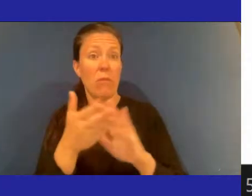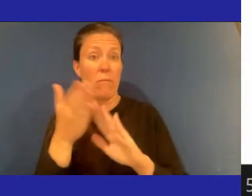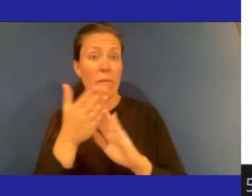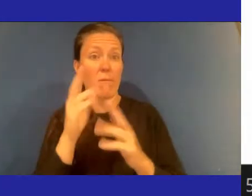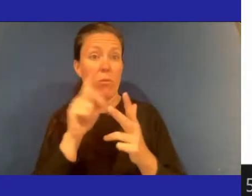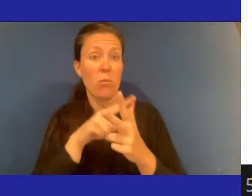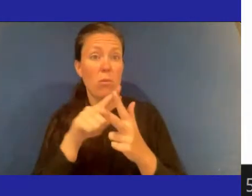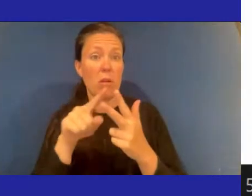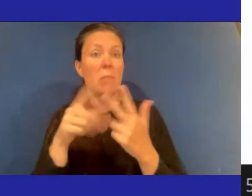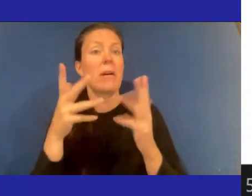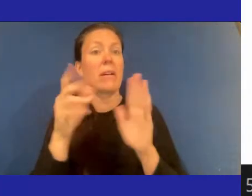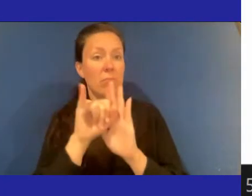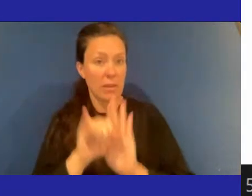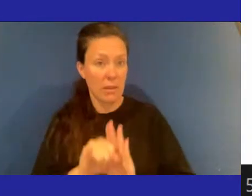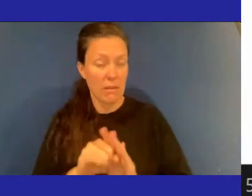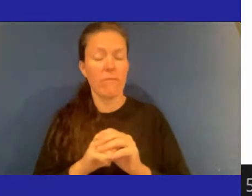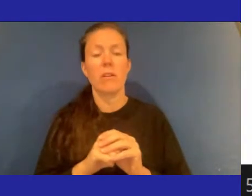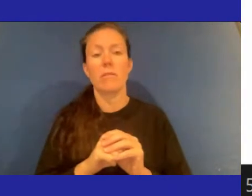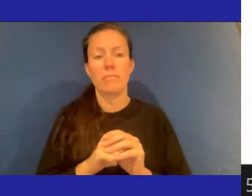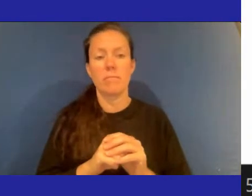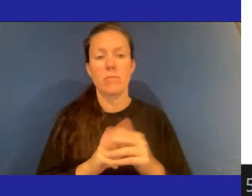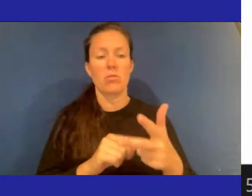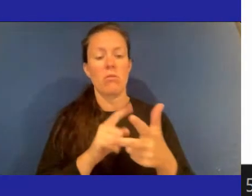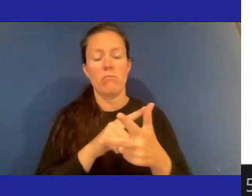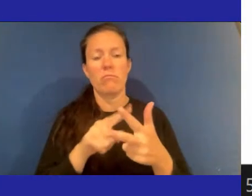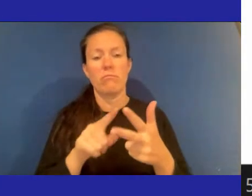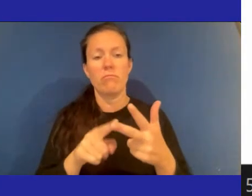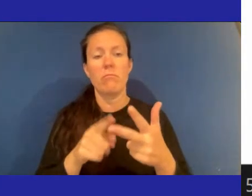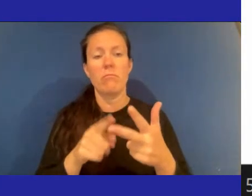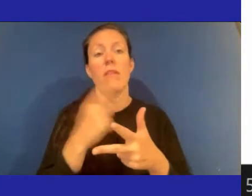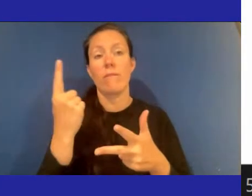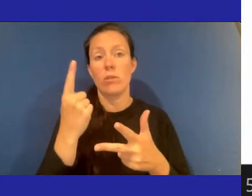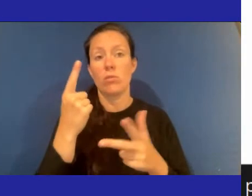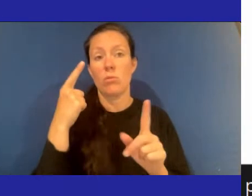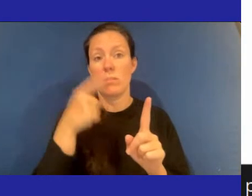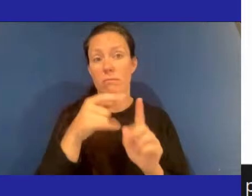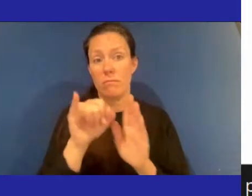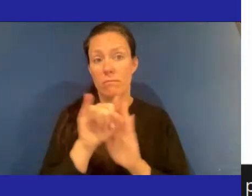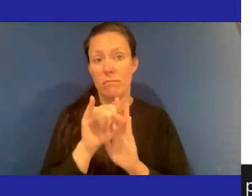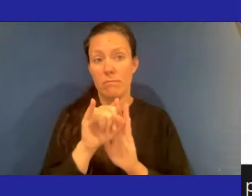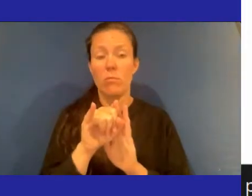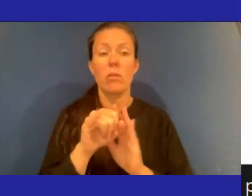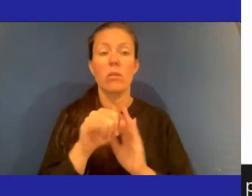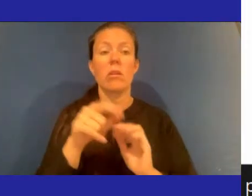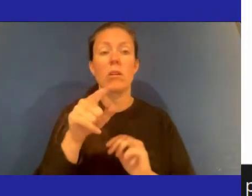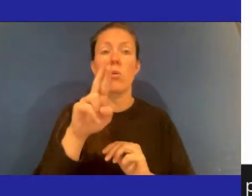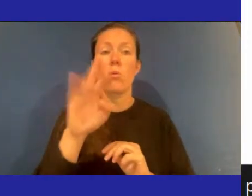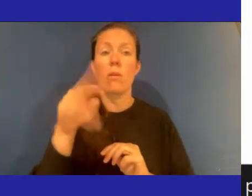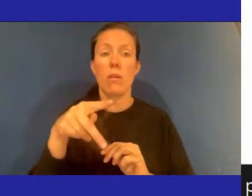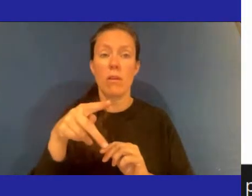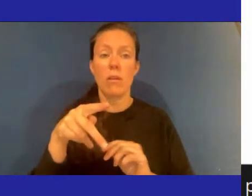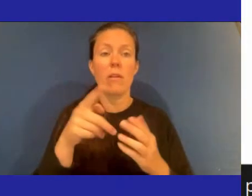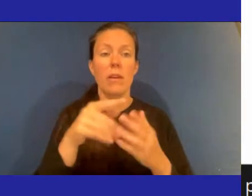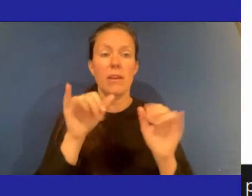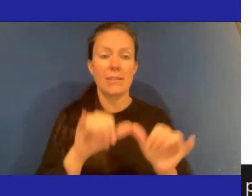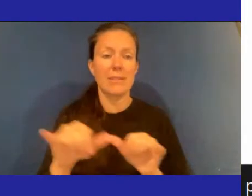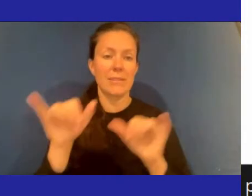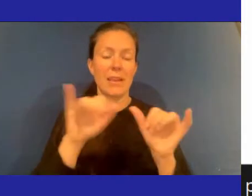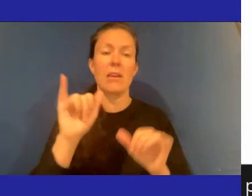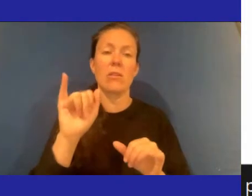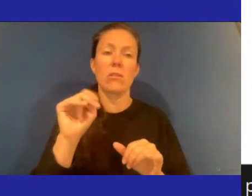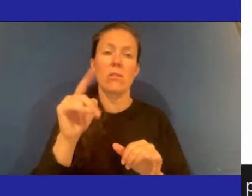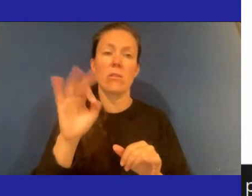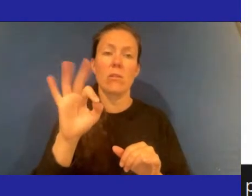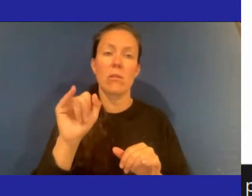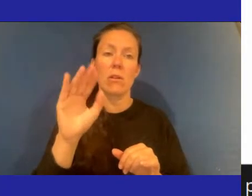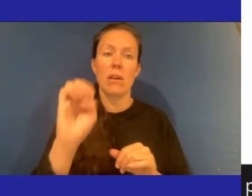we've identified the following optimizations. The first one that we aim with this RFP is develop standardized interfaces that will streamline